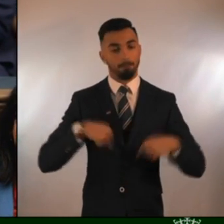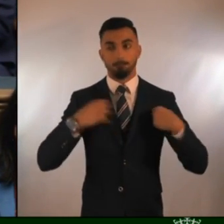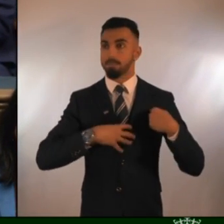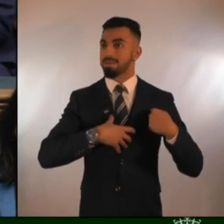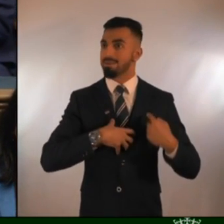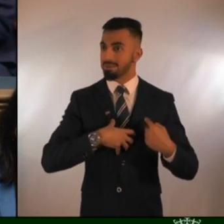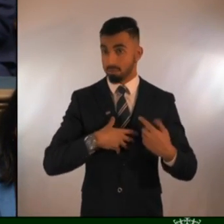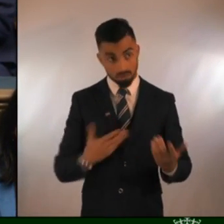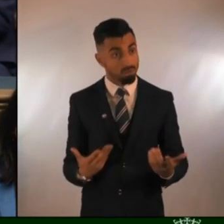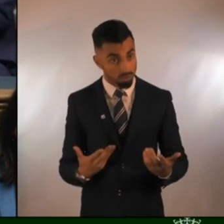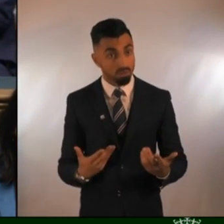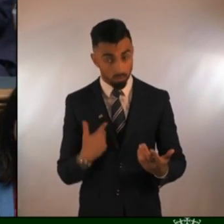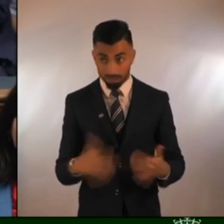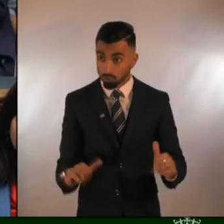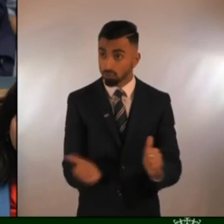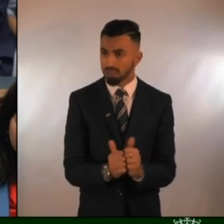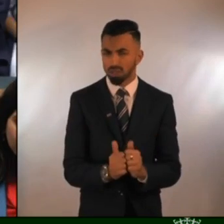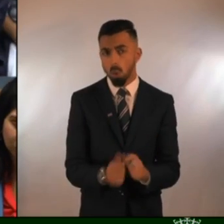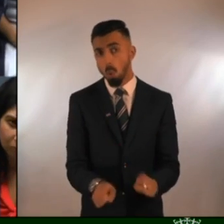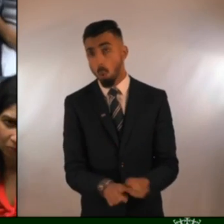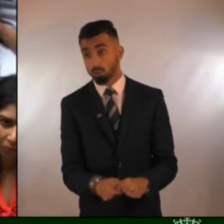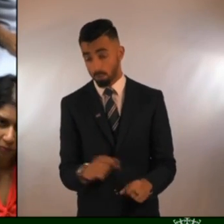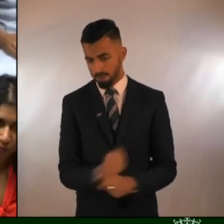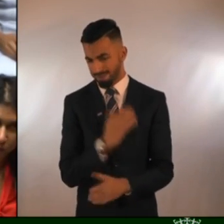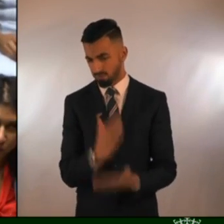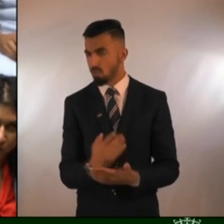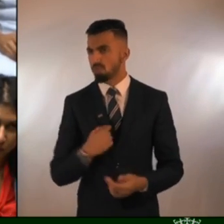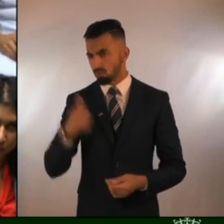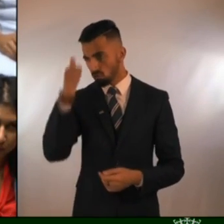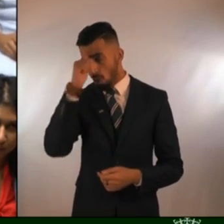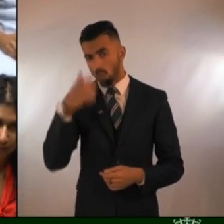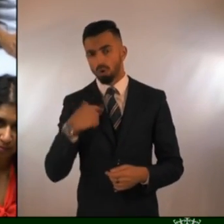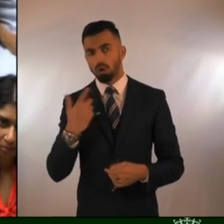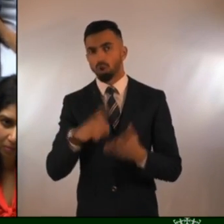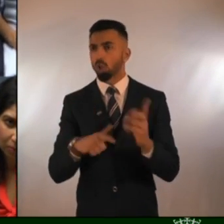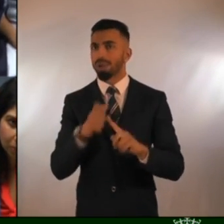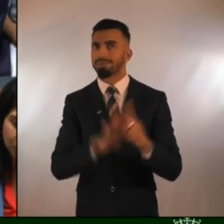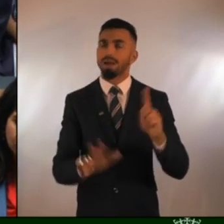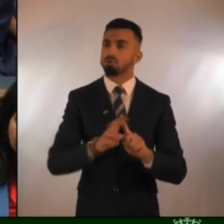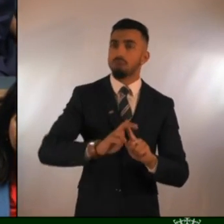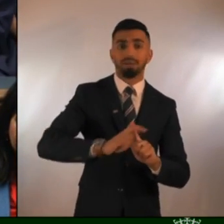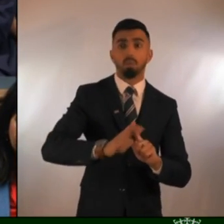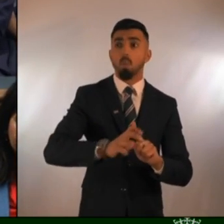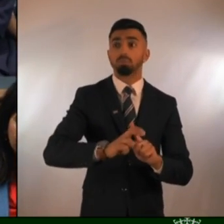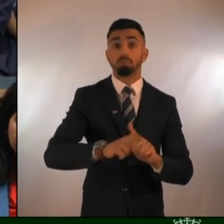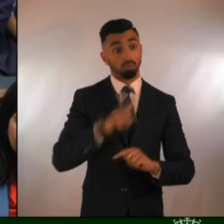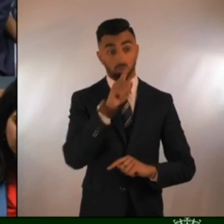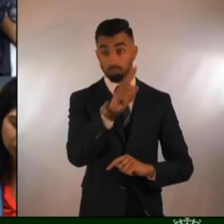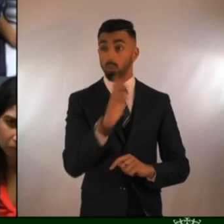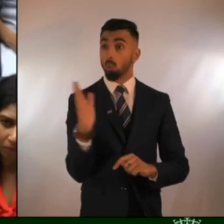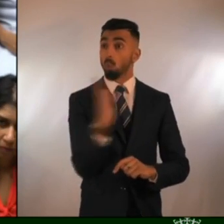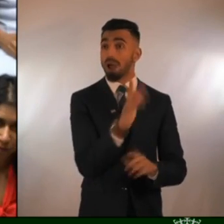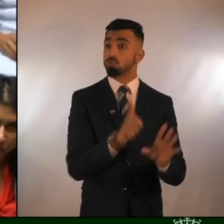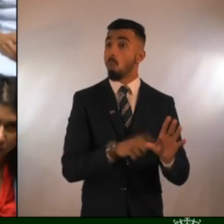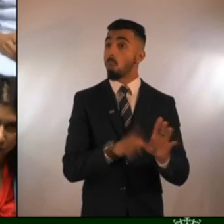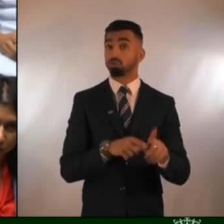from the kind of long-term transport deal that helped TfL, I'm announcing today that the new West Yorkshire mayor will, along